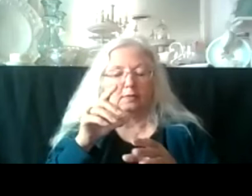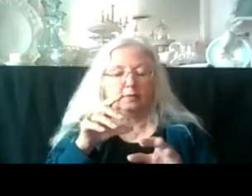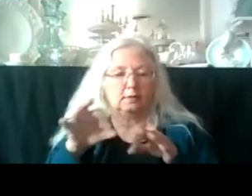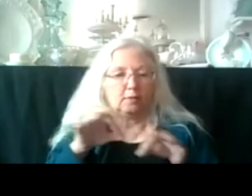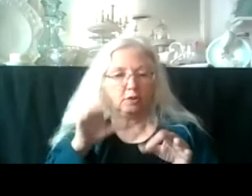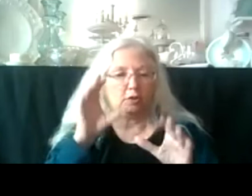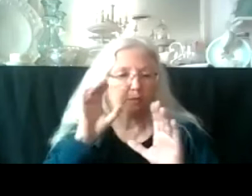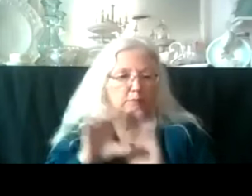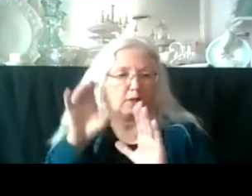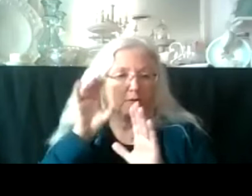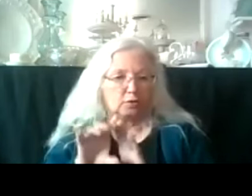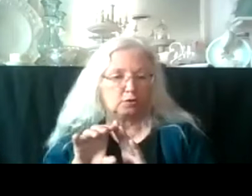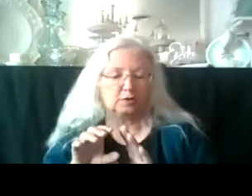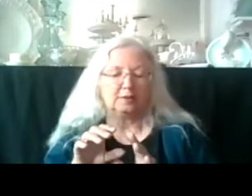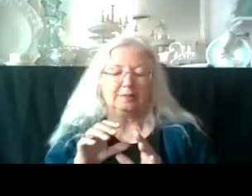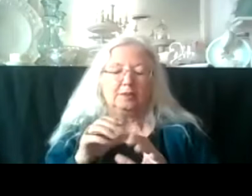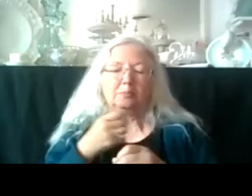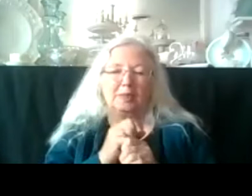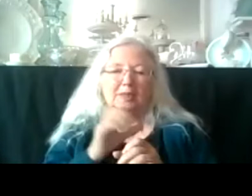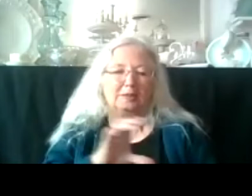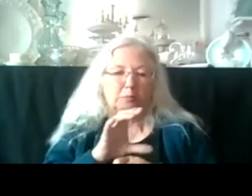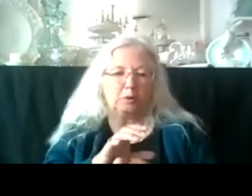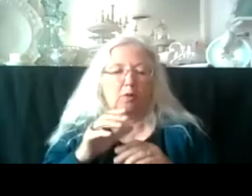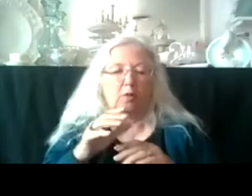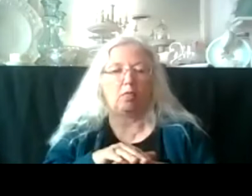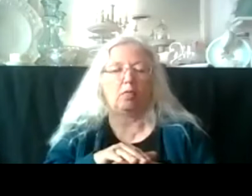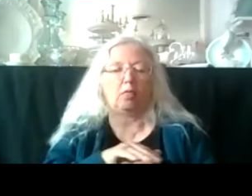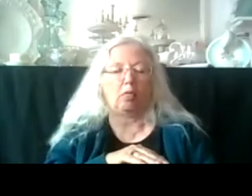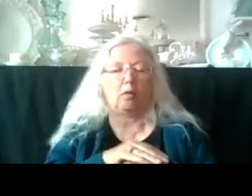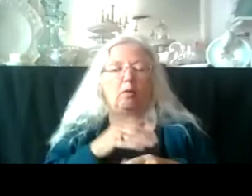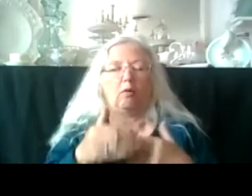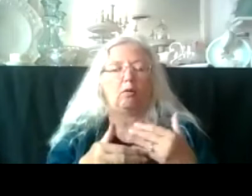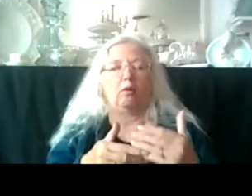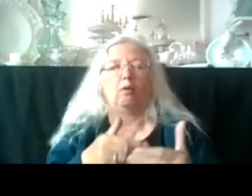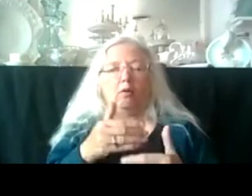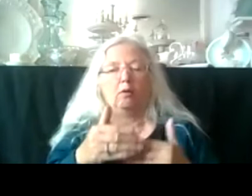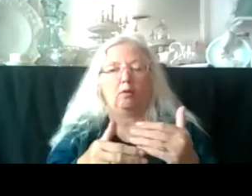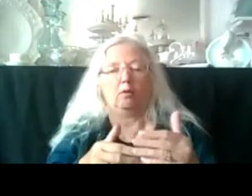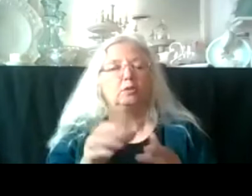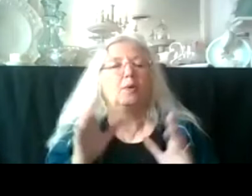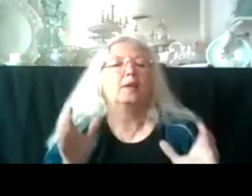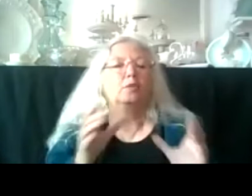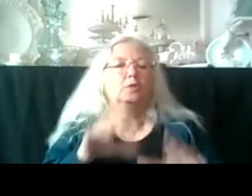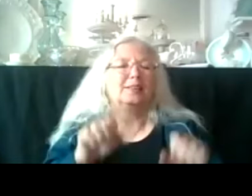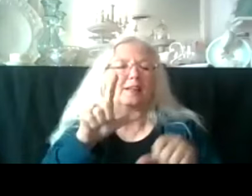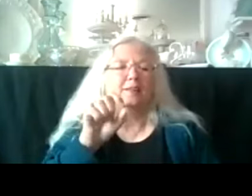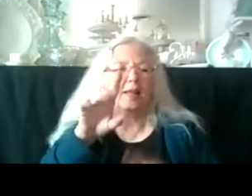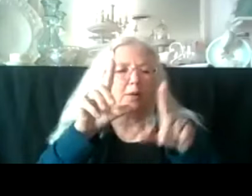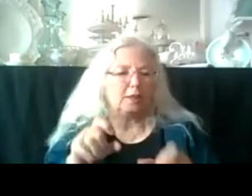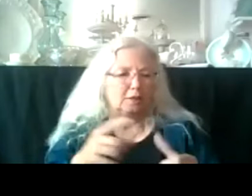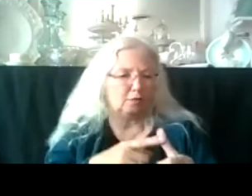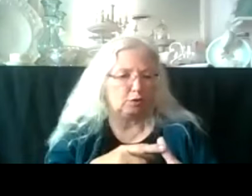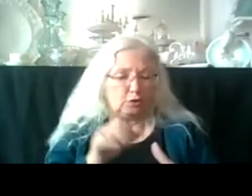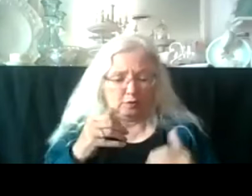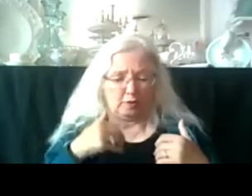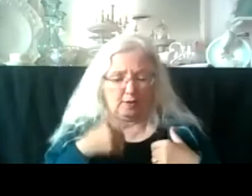little bit. So most people who've had problems have problems on the lab exam. So I encourage you to take the lab exam first, so that if you have